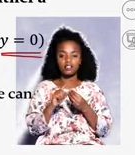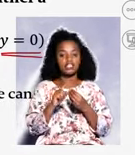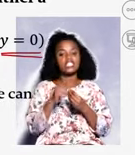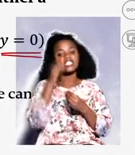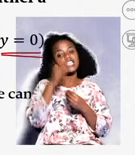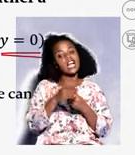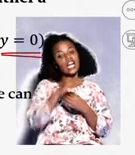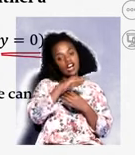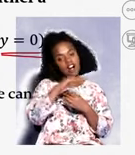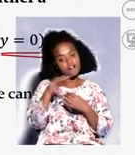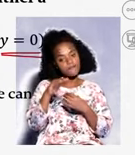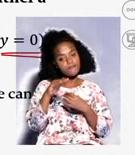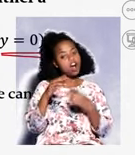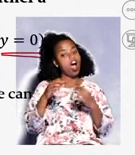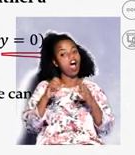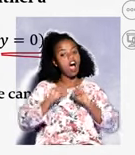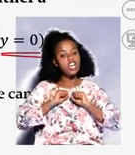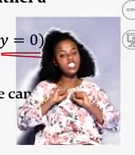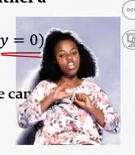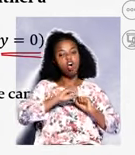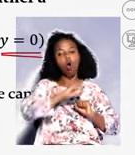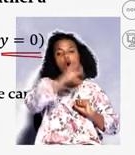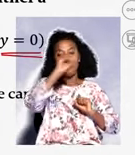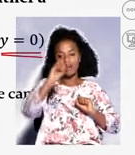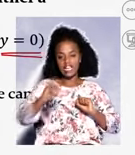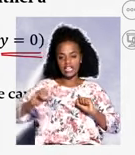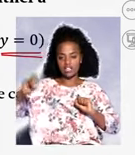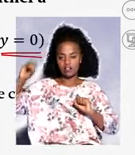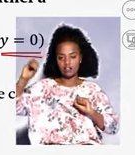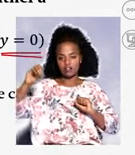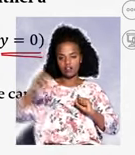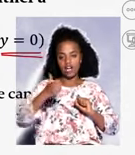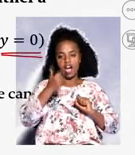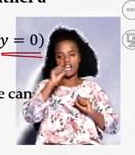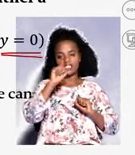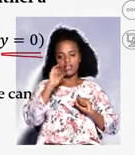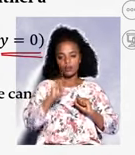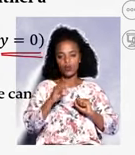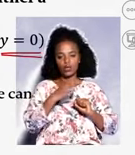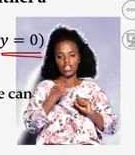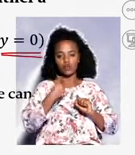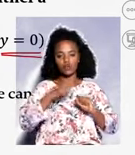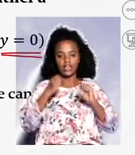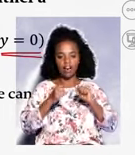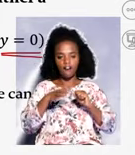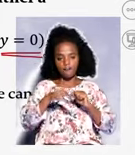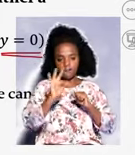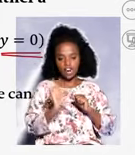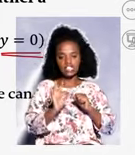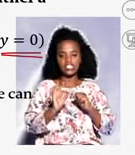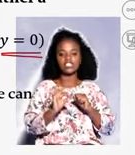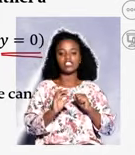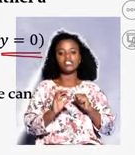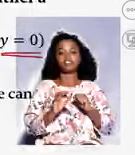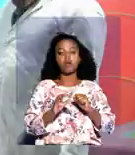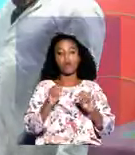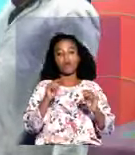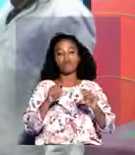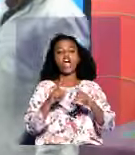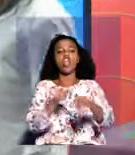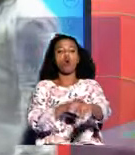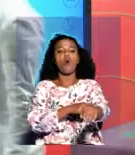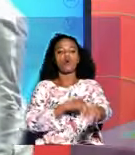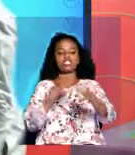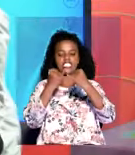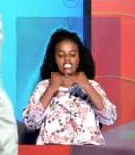the graph has oblique asymptote, and we can find this oblique asymptote by long division.